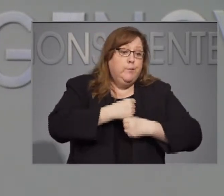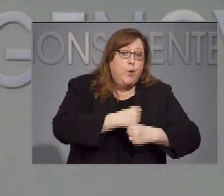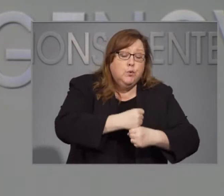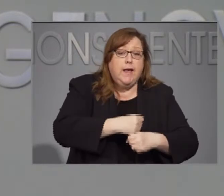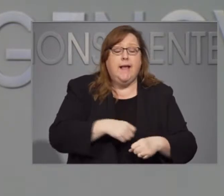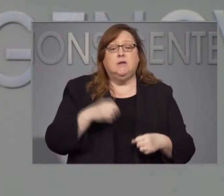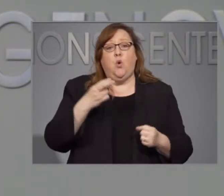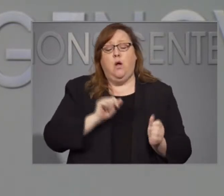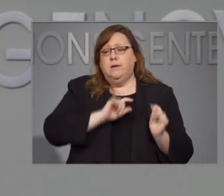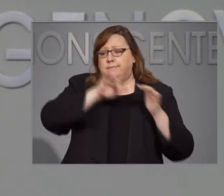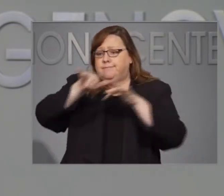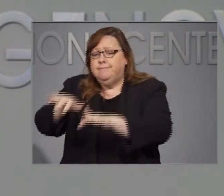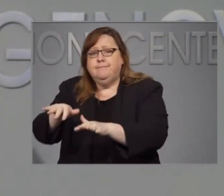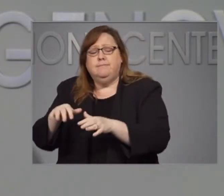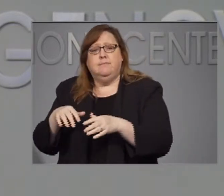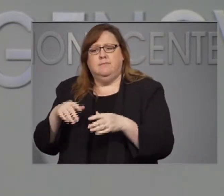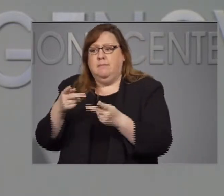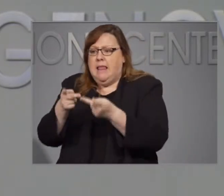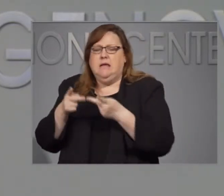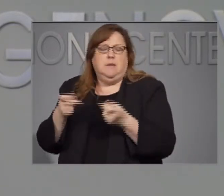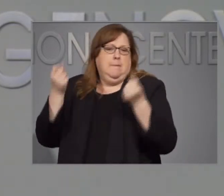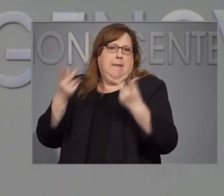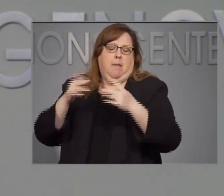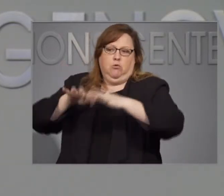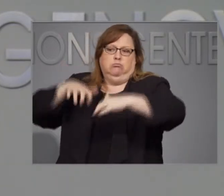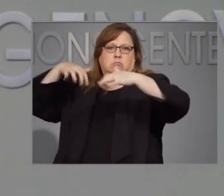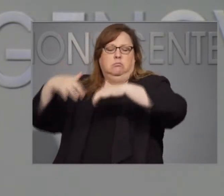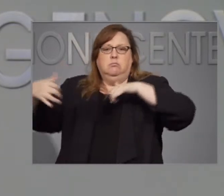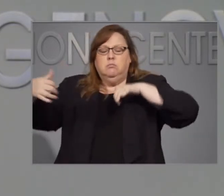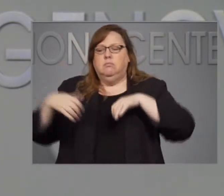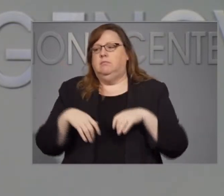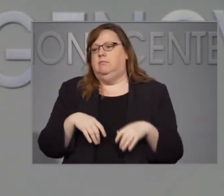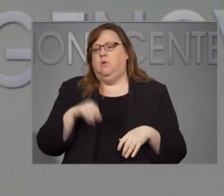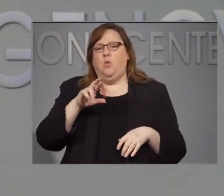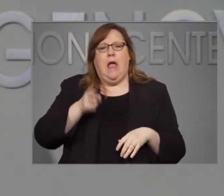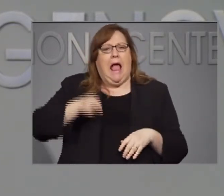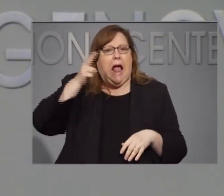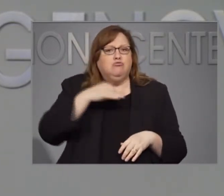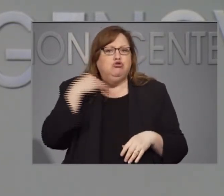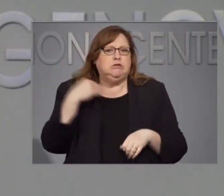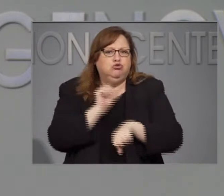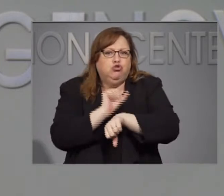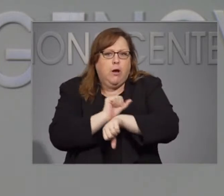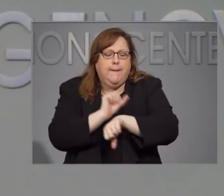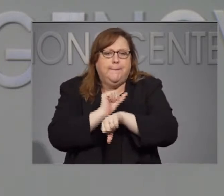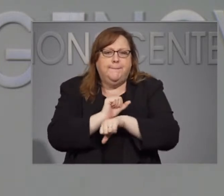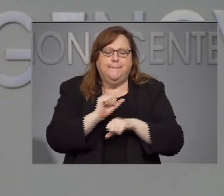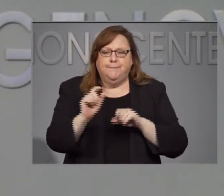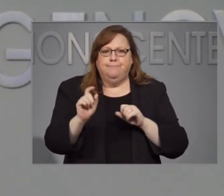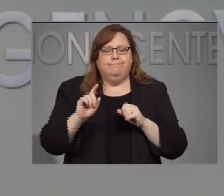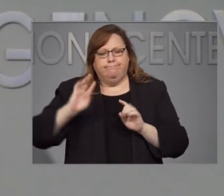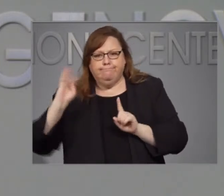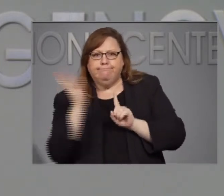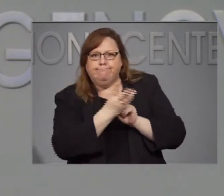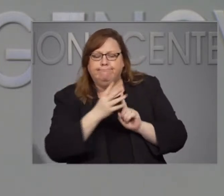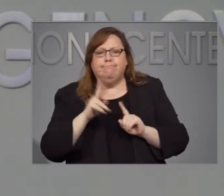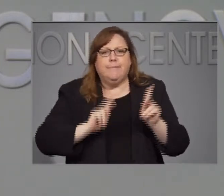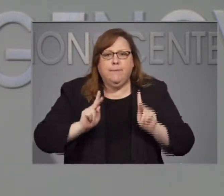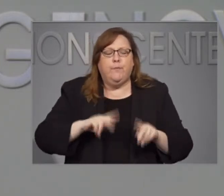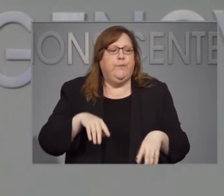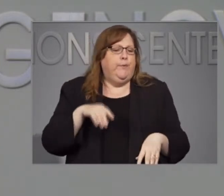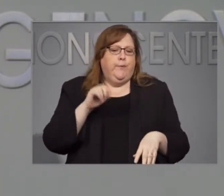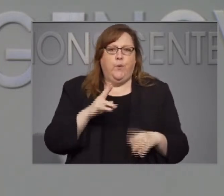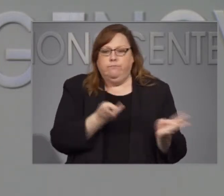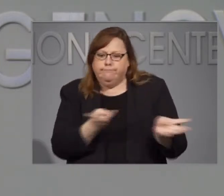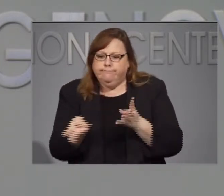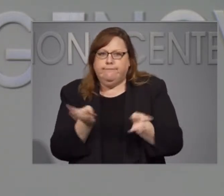some of the higher risk job sites, as I mentioned in my remarks. So I think what we're seeing in our